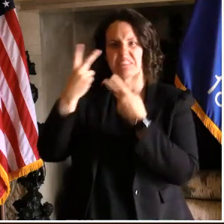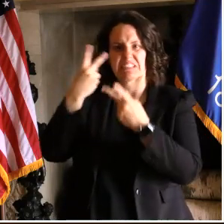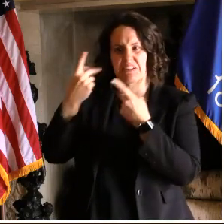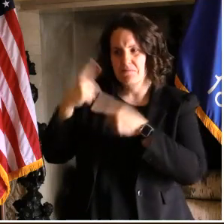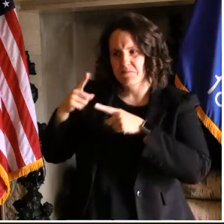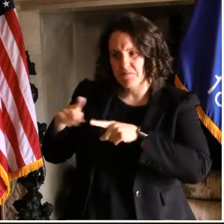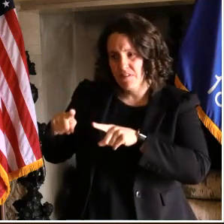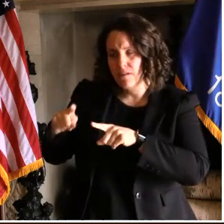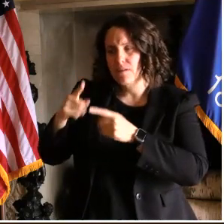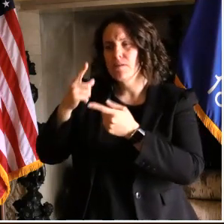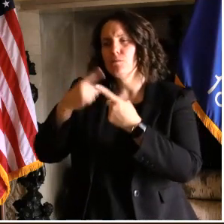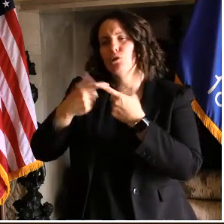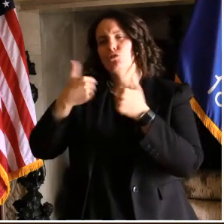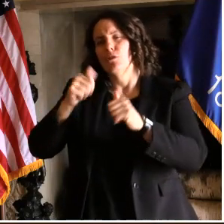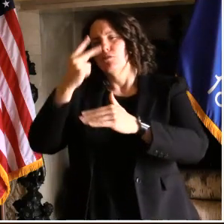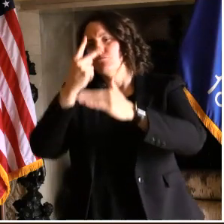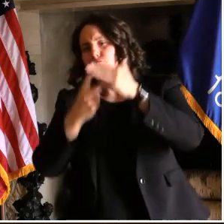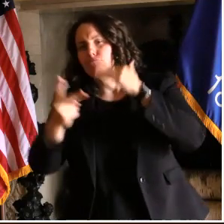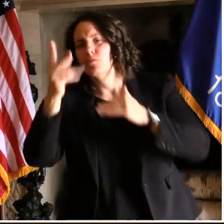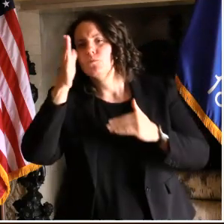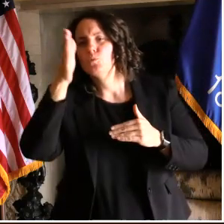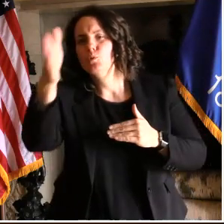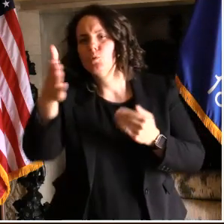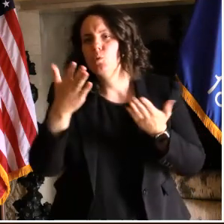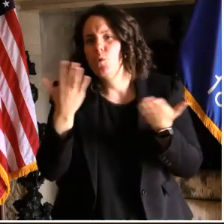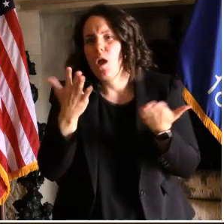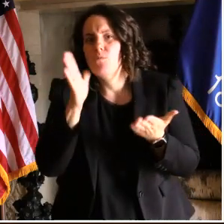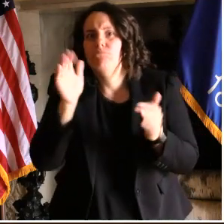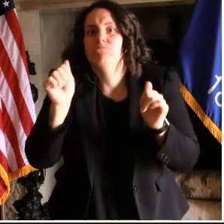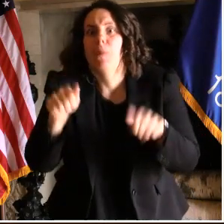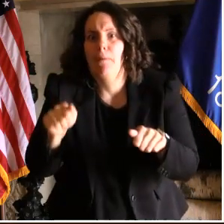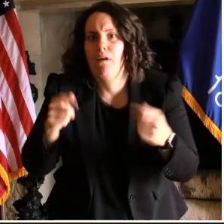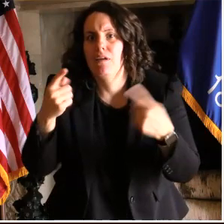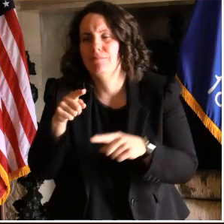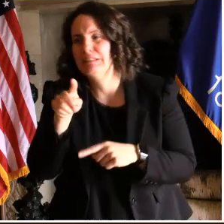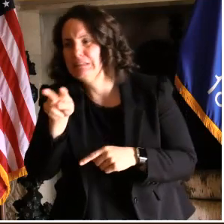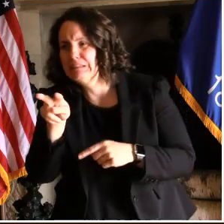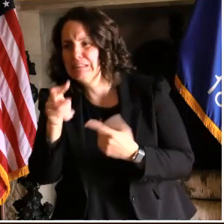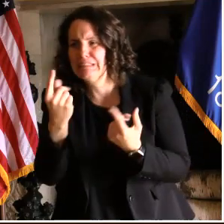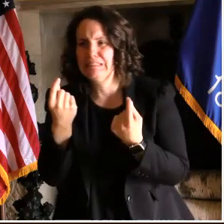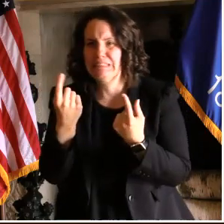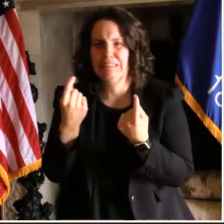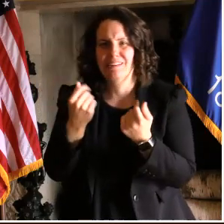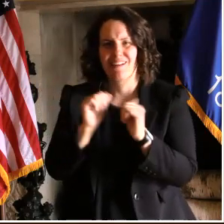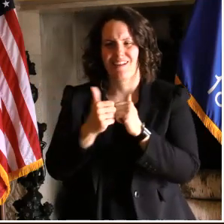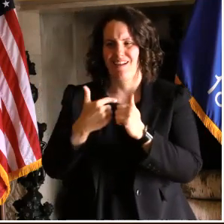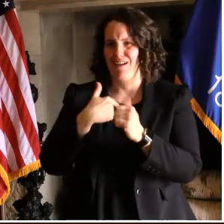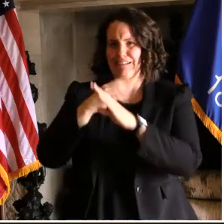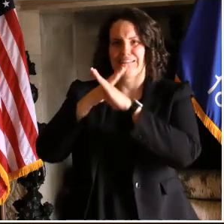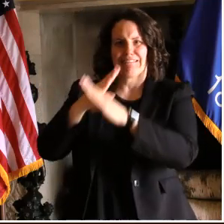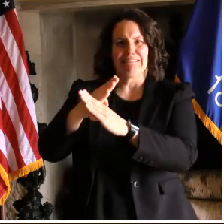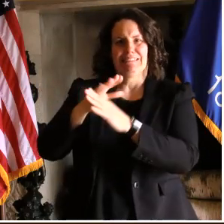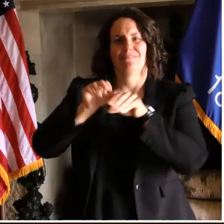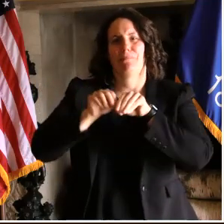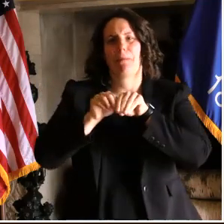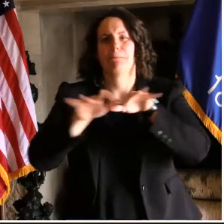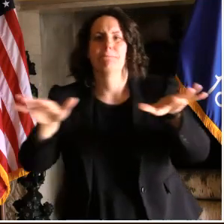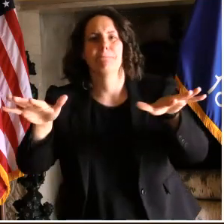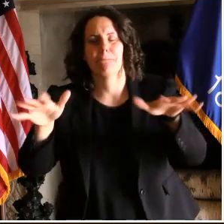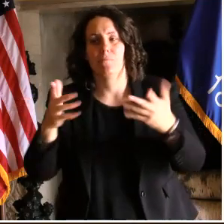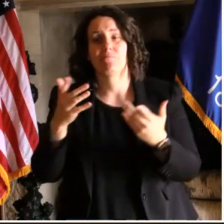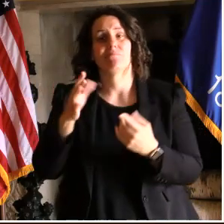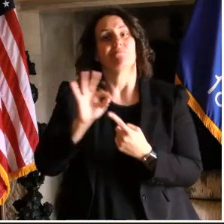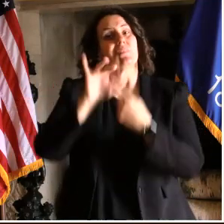those things impact our frontline workers and our most vulnerable in our communities. That's why issuing a safer at home